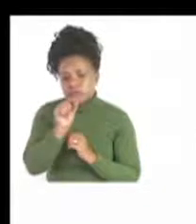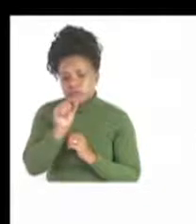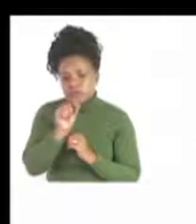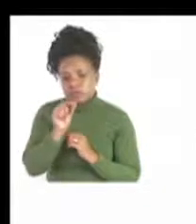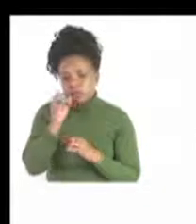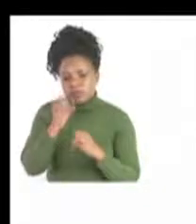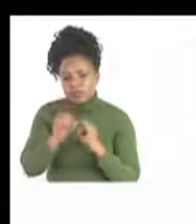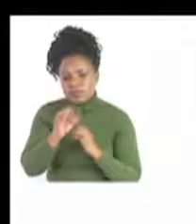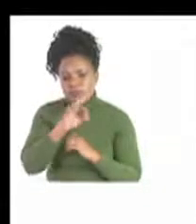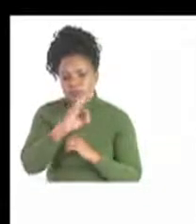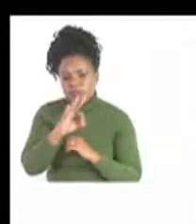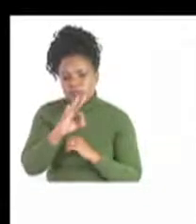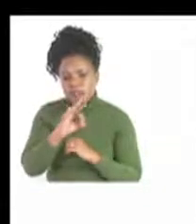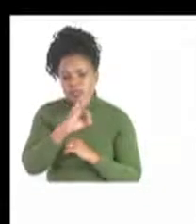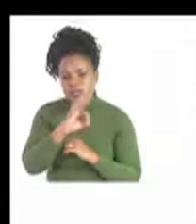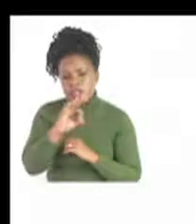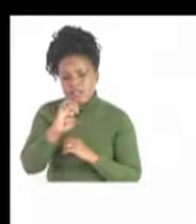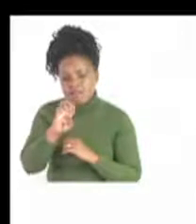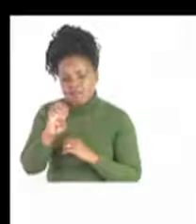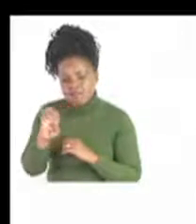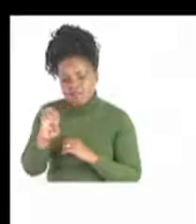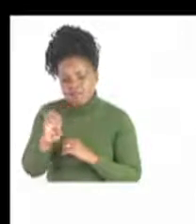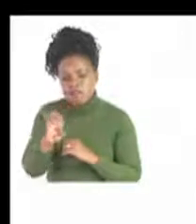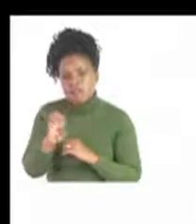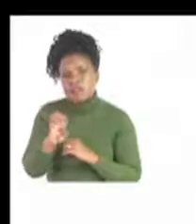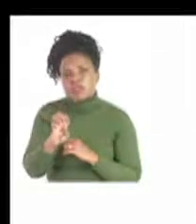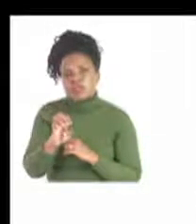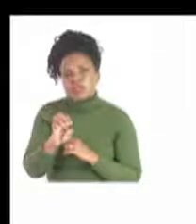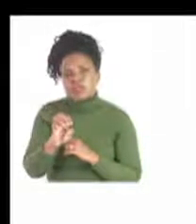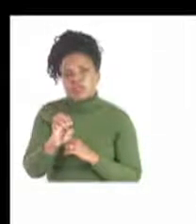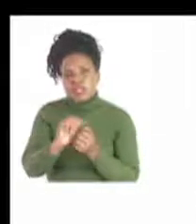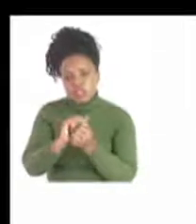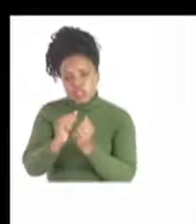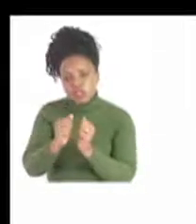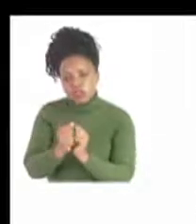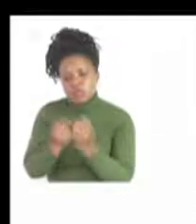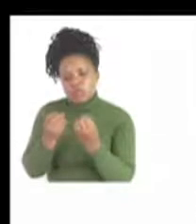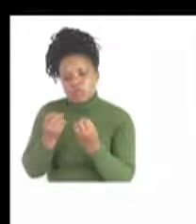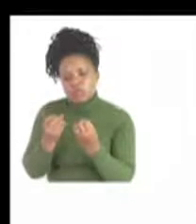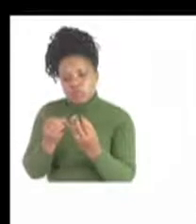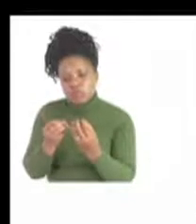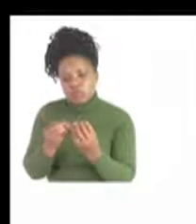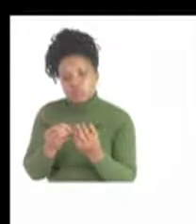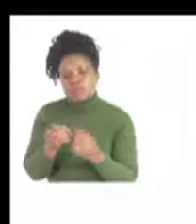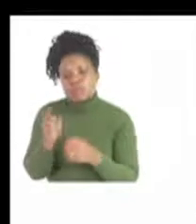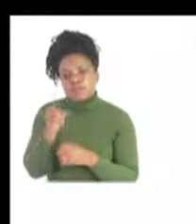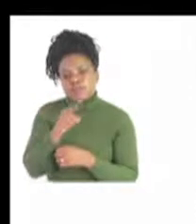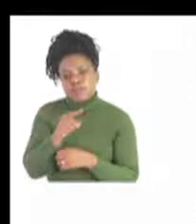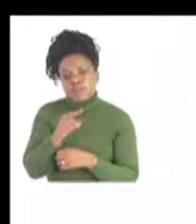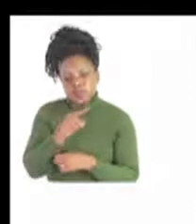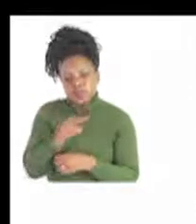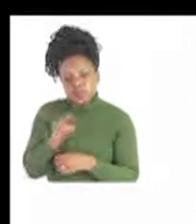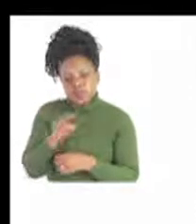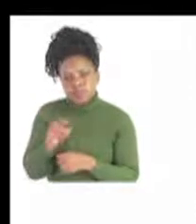them. "You should be ashamed of yourselves," one of the elves yelled out.